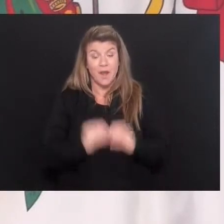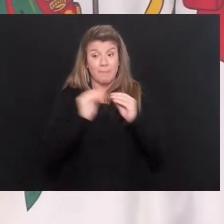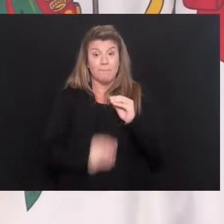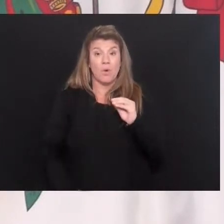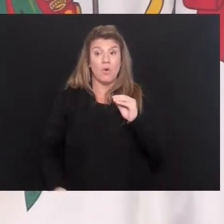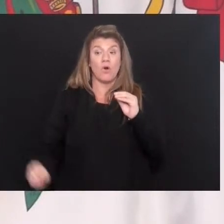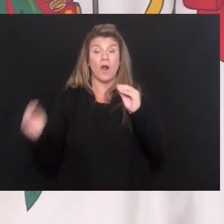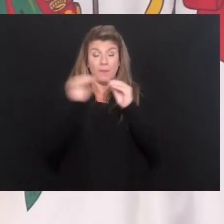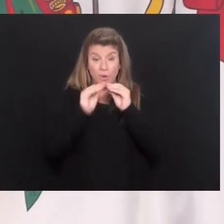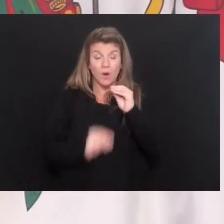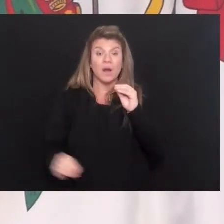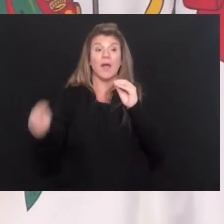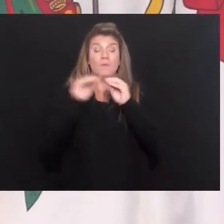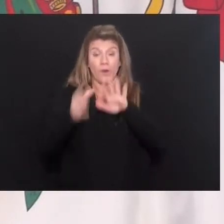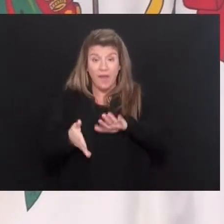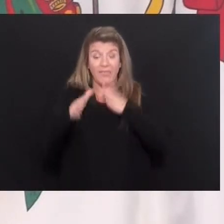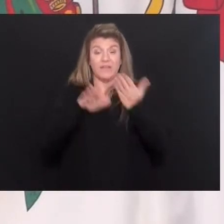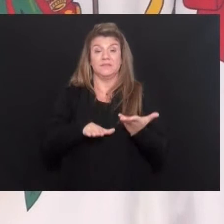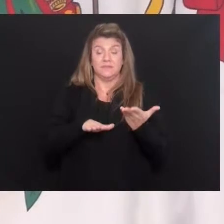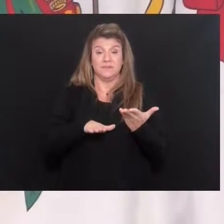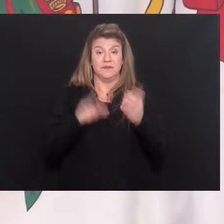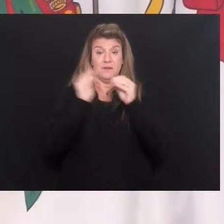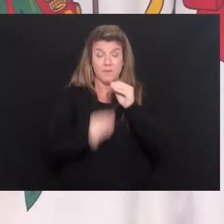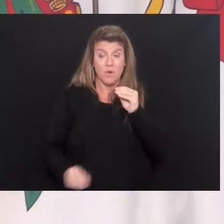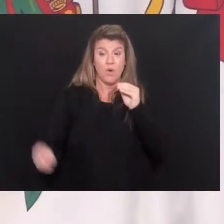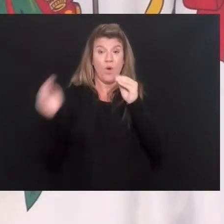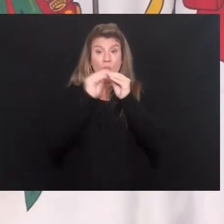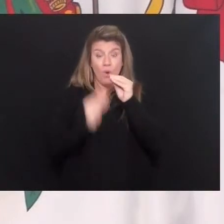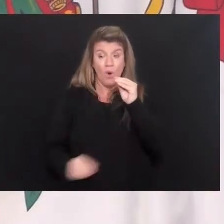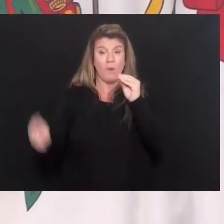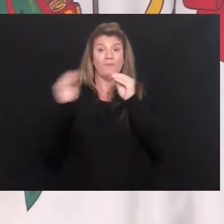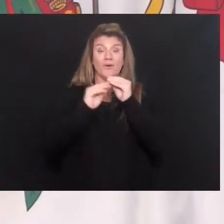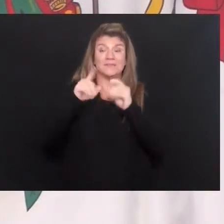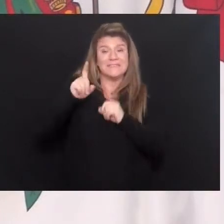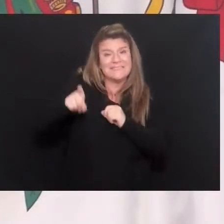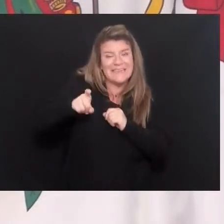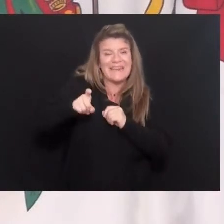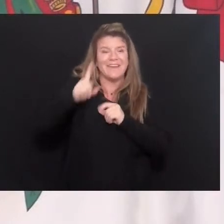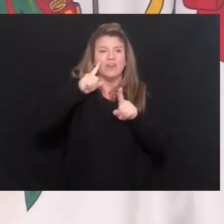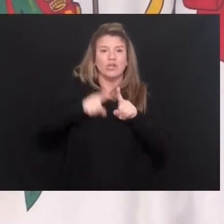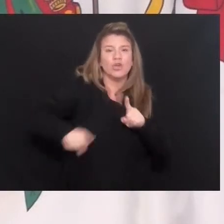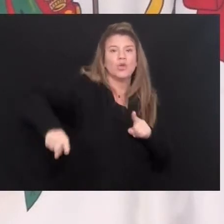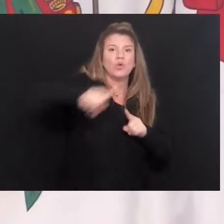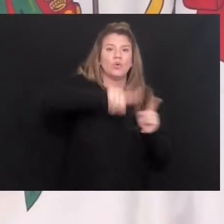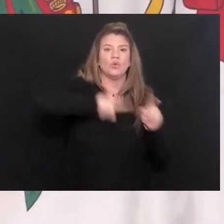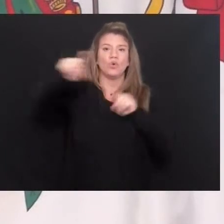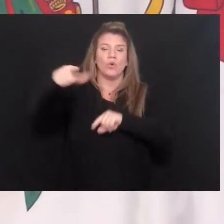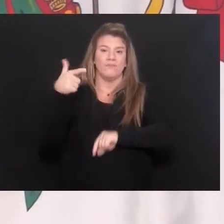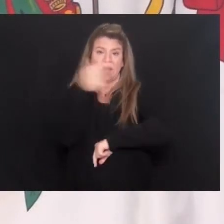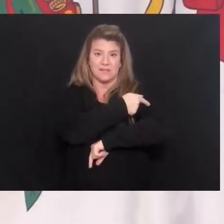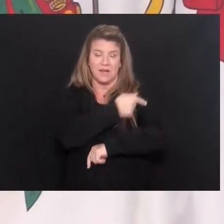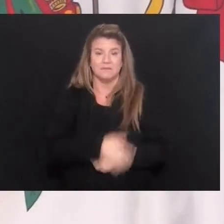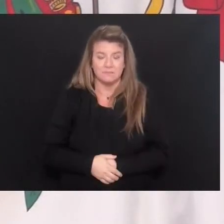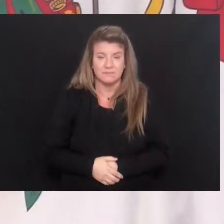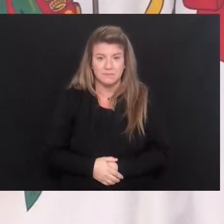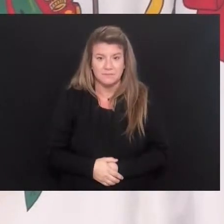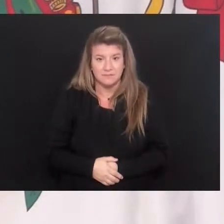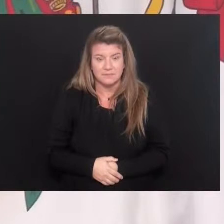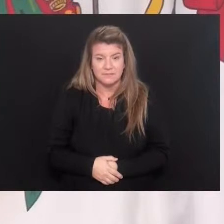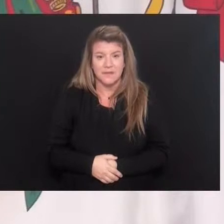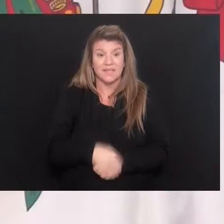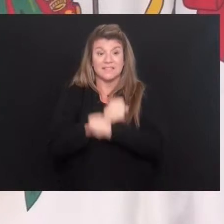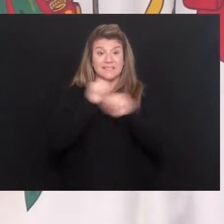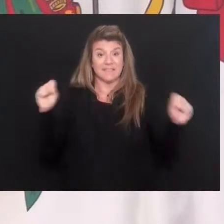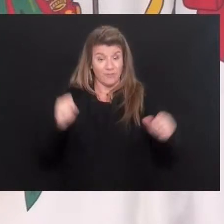people are dying. More and more is there a need for you to get vaccinated. For you to get vaccinated to save